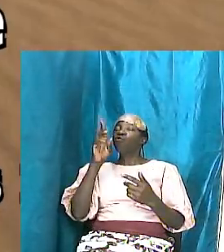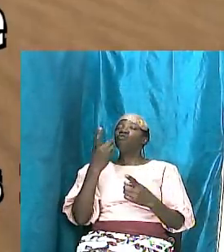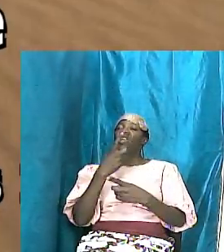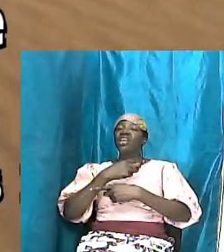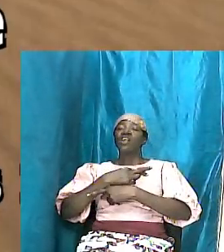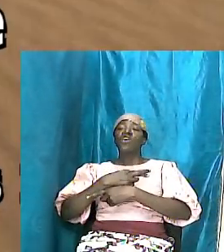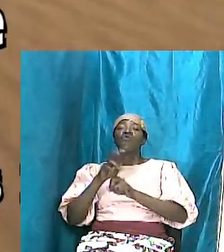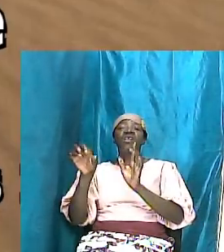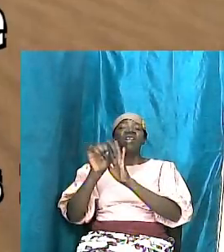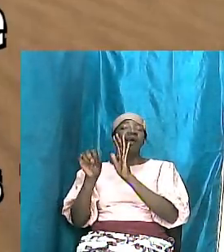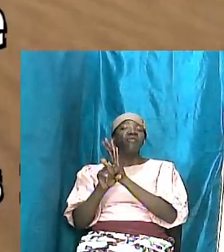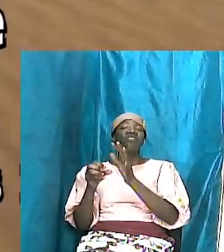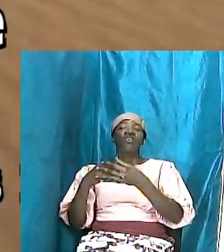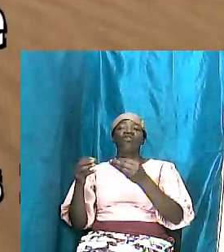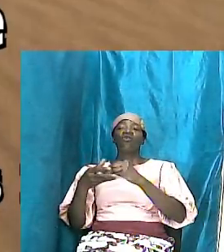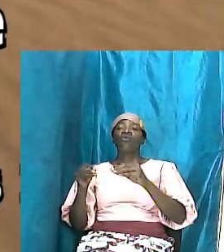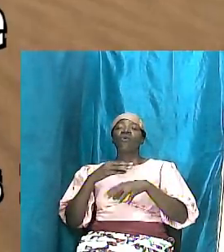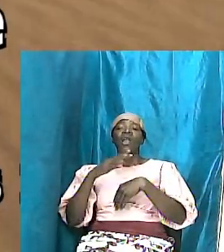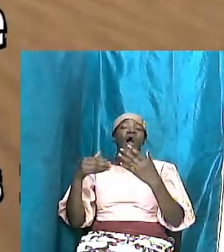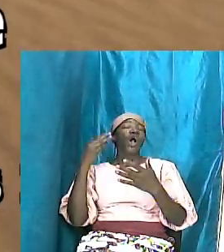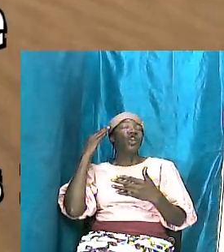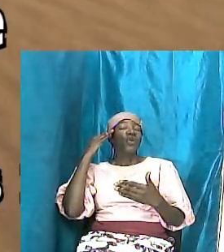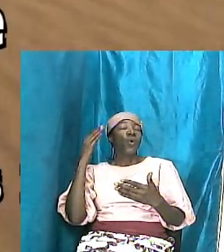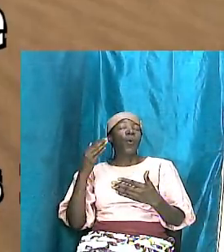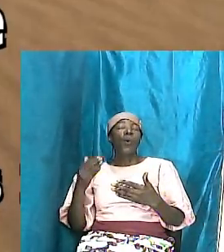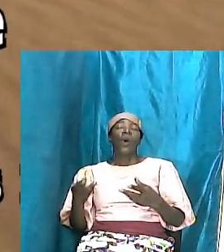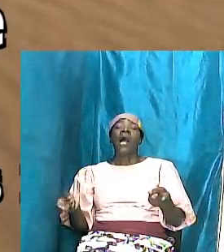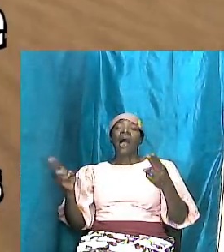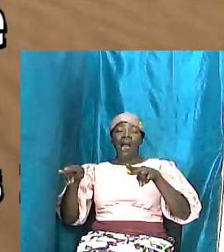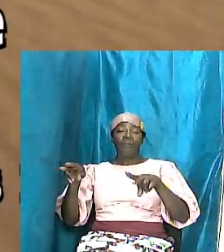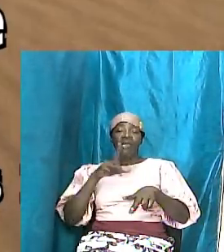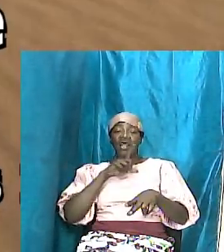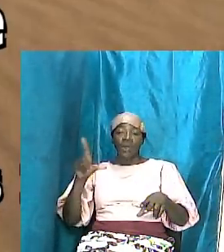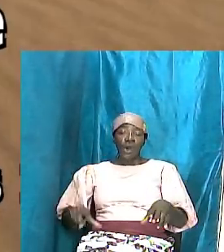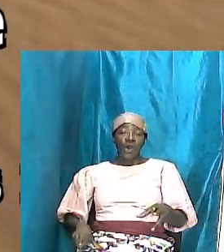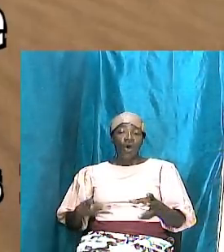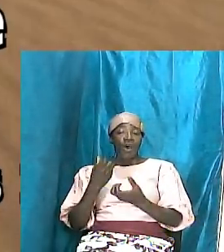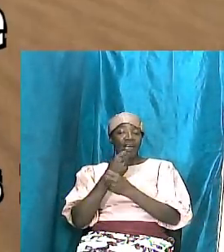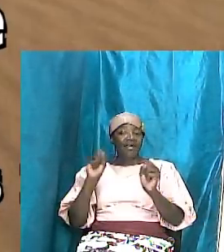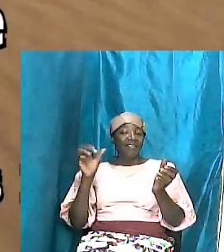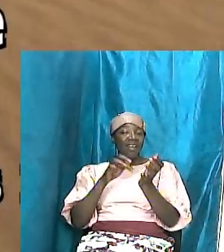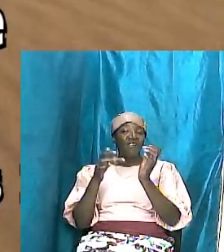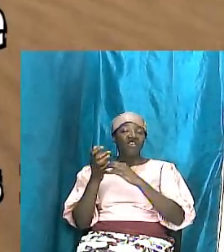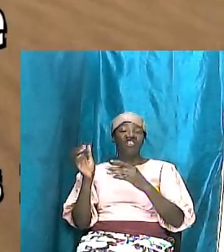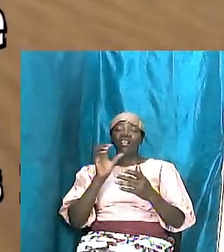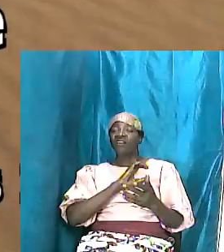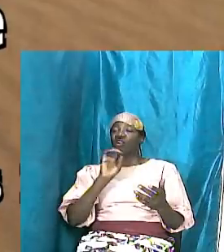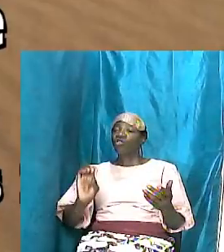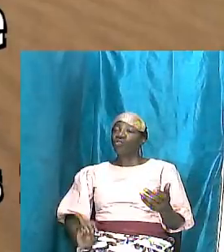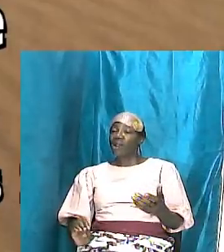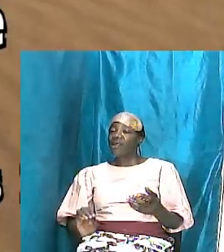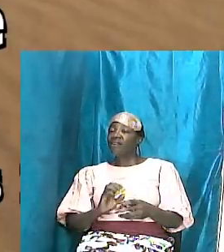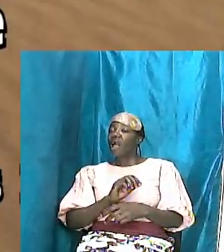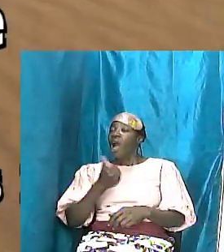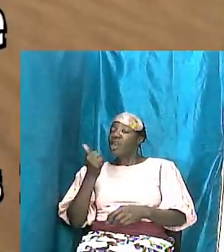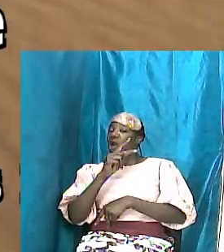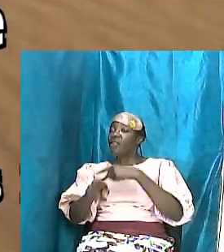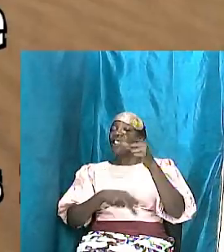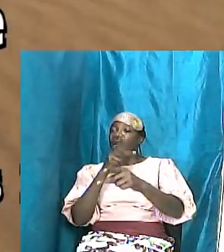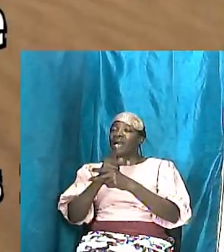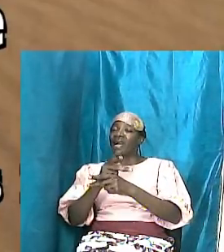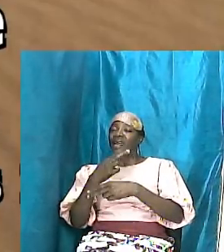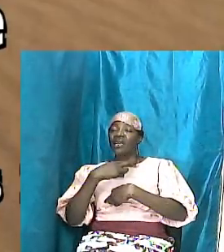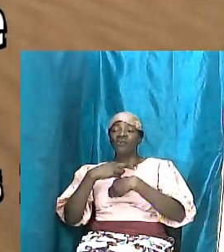story, which we all know happened in our Lord and Savior Jesus Christ, another type of redemption took